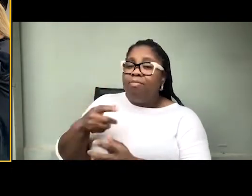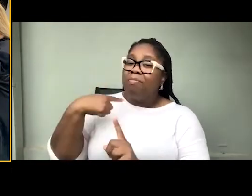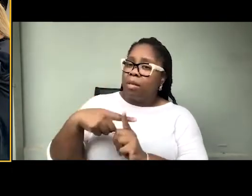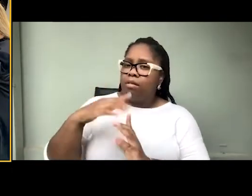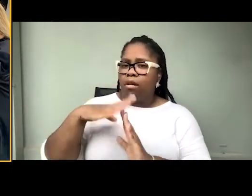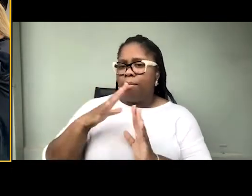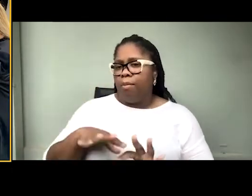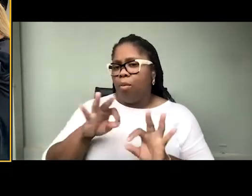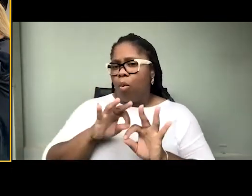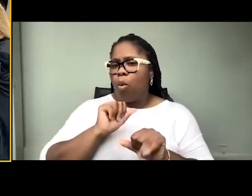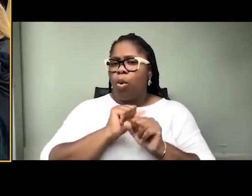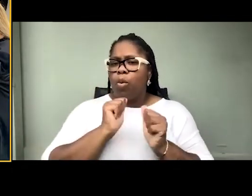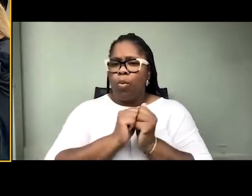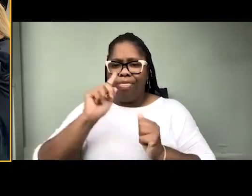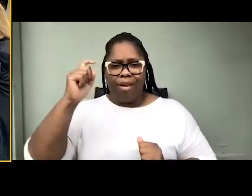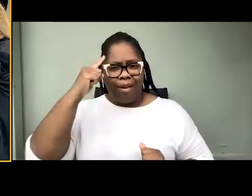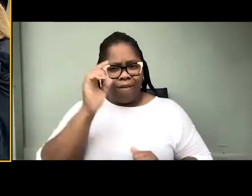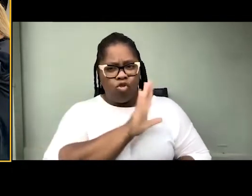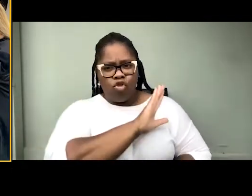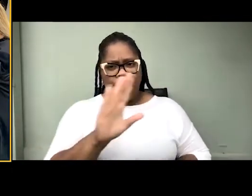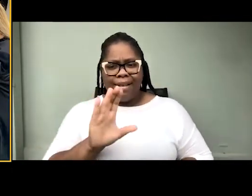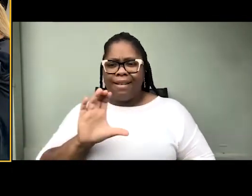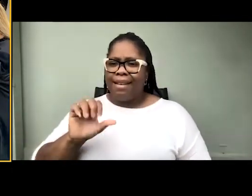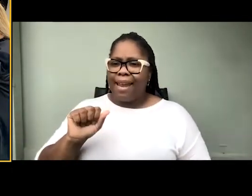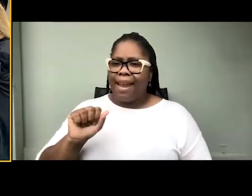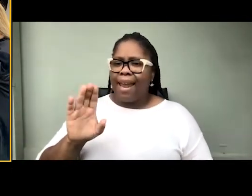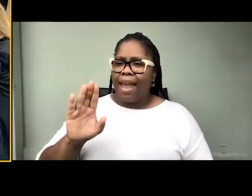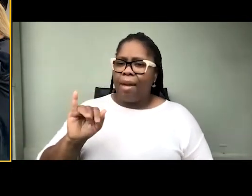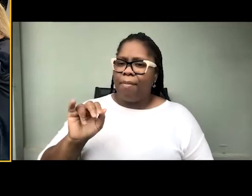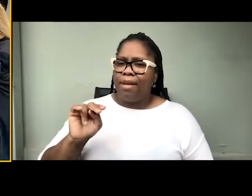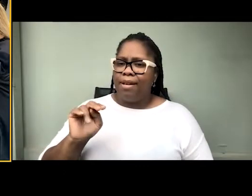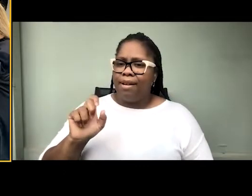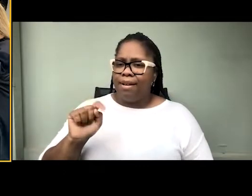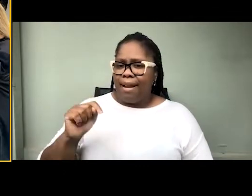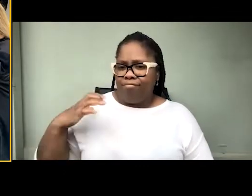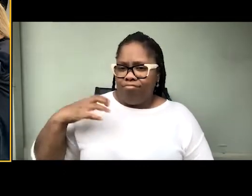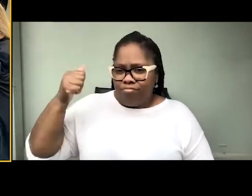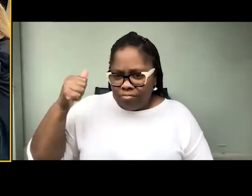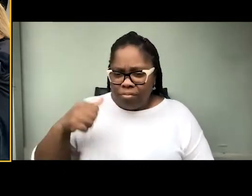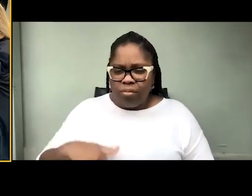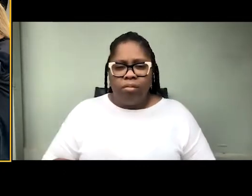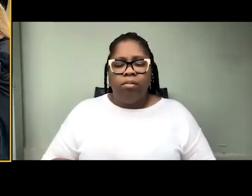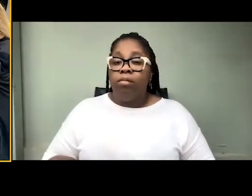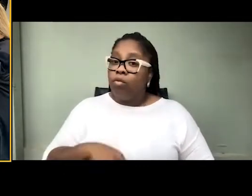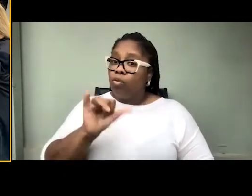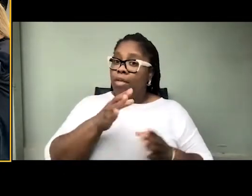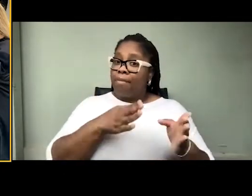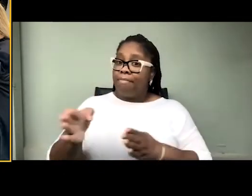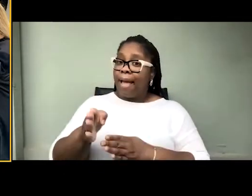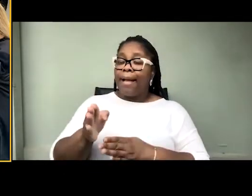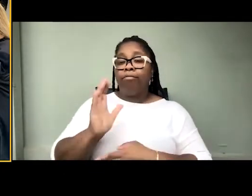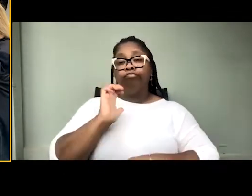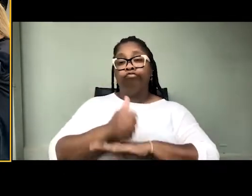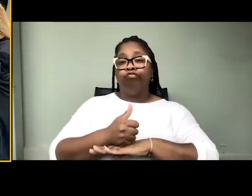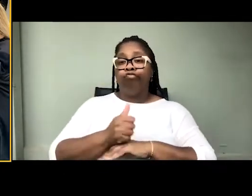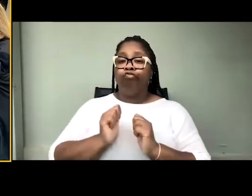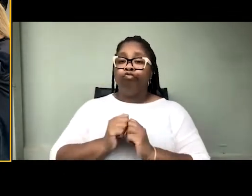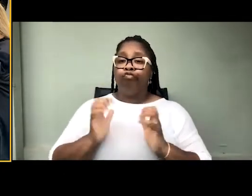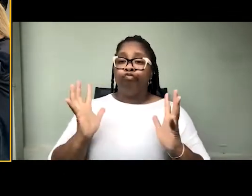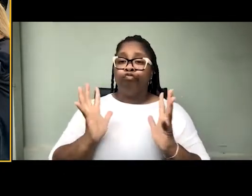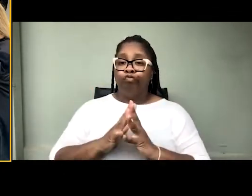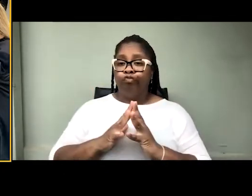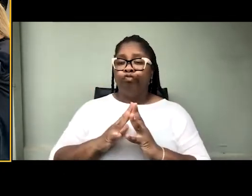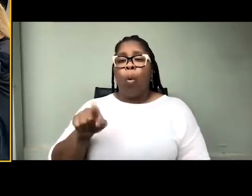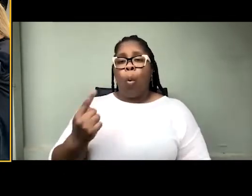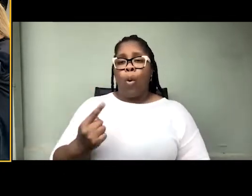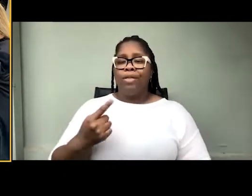cabinet. So we wanted to make sure that this plan wasn't just seen as a plan to be implemented by aging